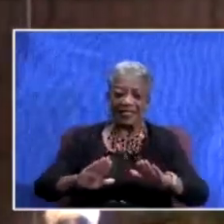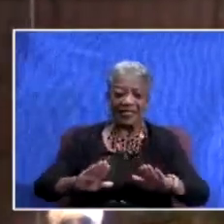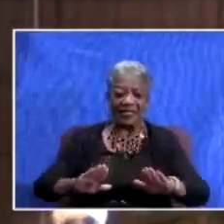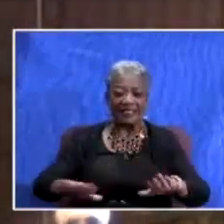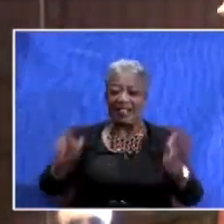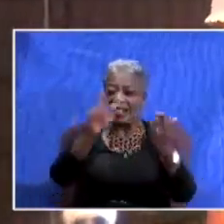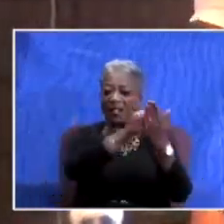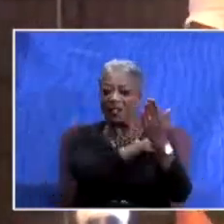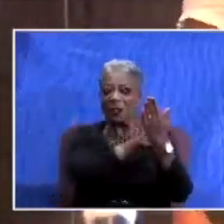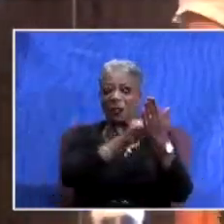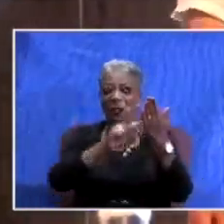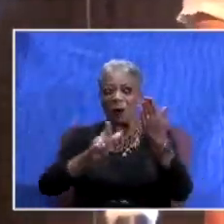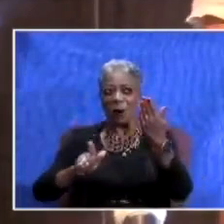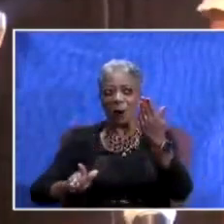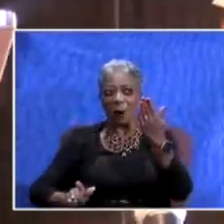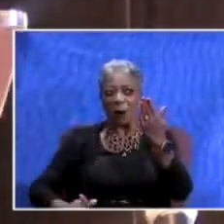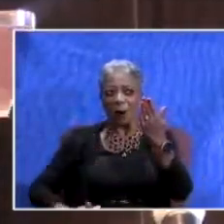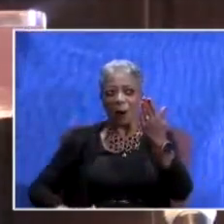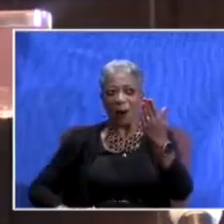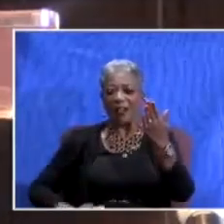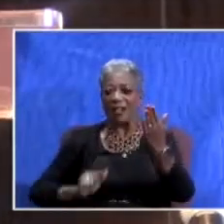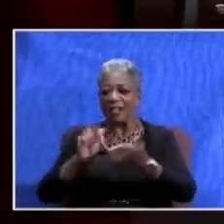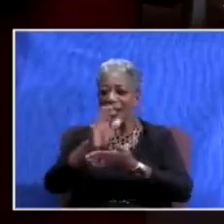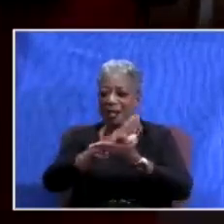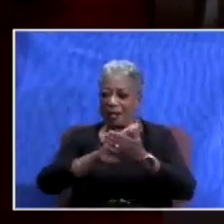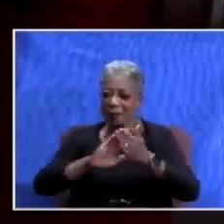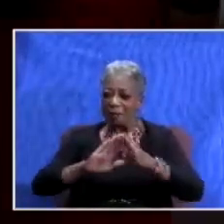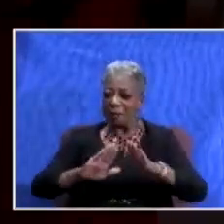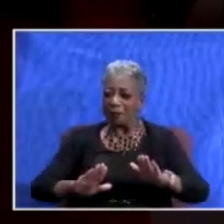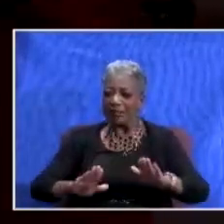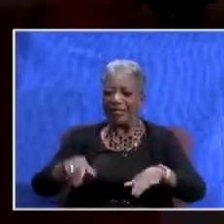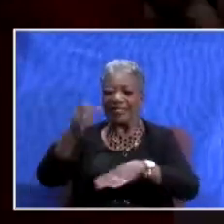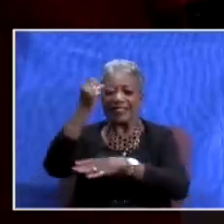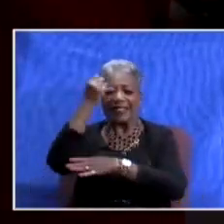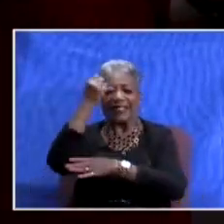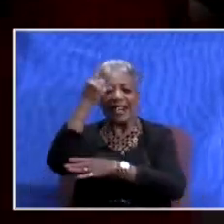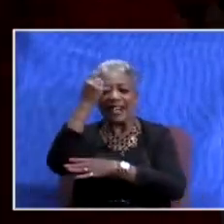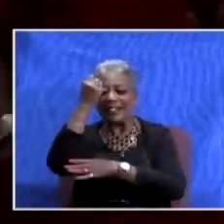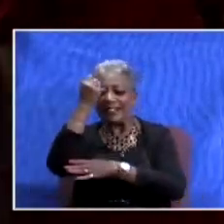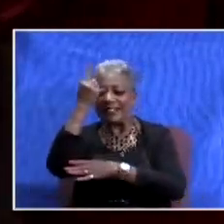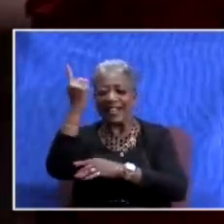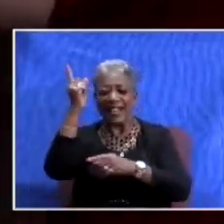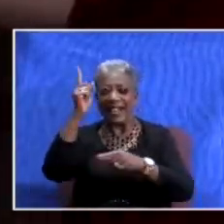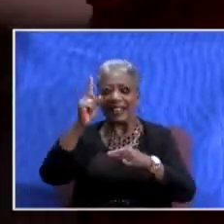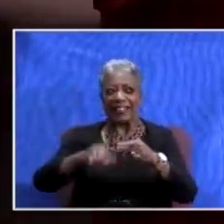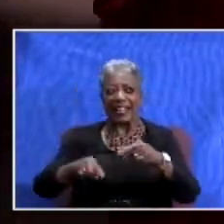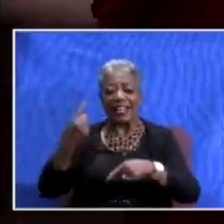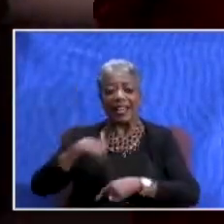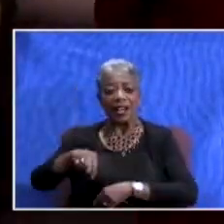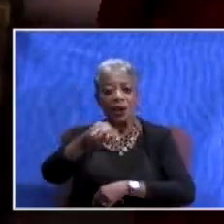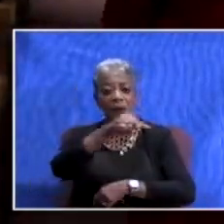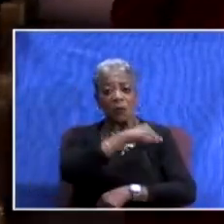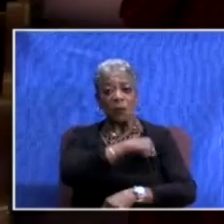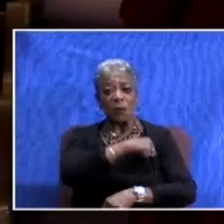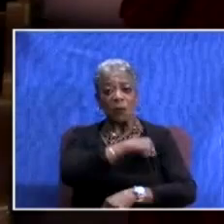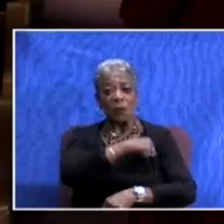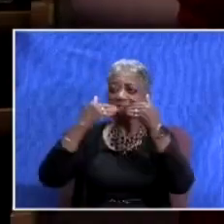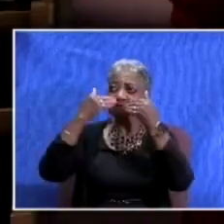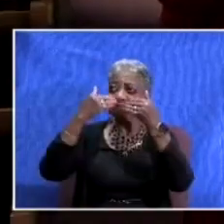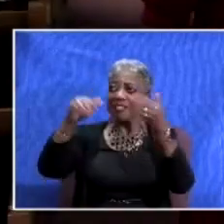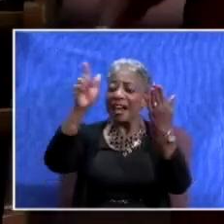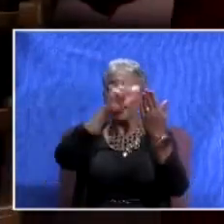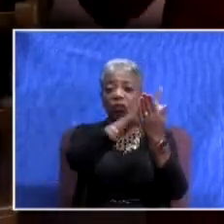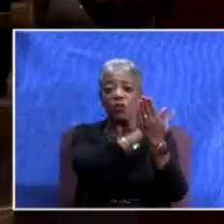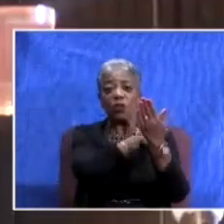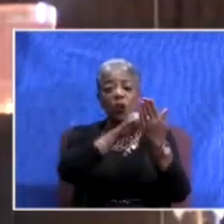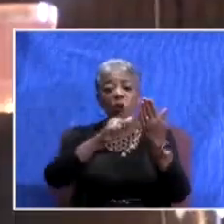and fell. I may trip a little bit, but God's going to catch me. He'll catch you before you fall. And he'll do